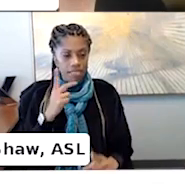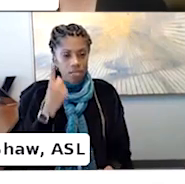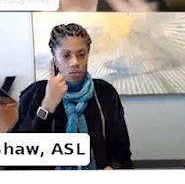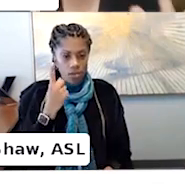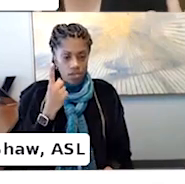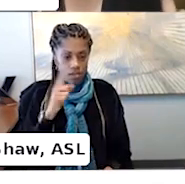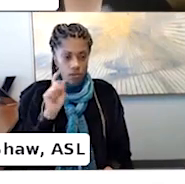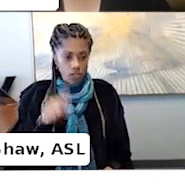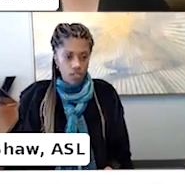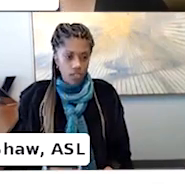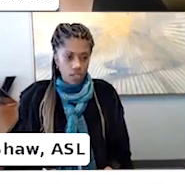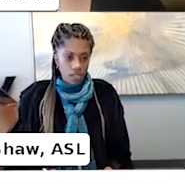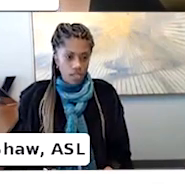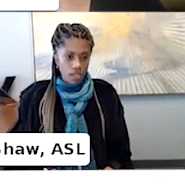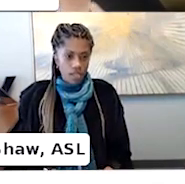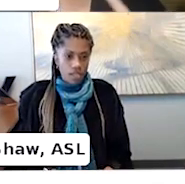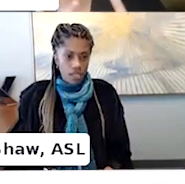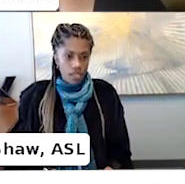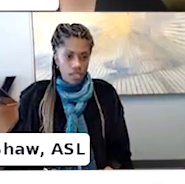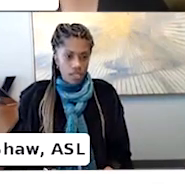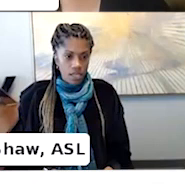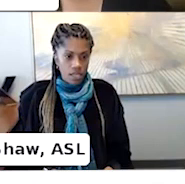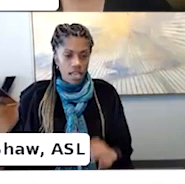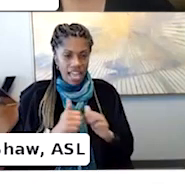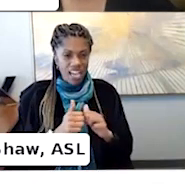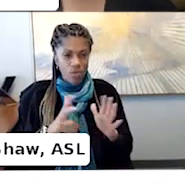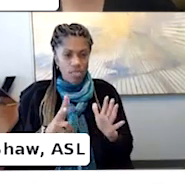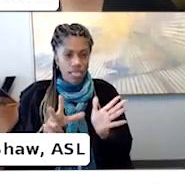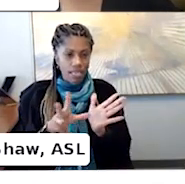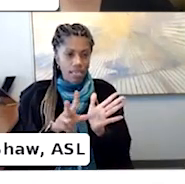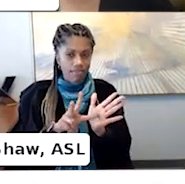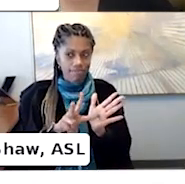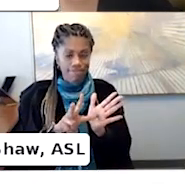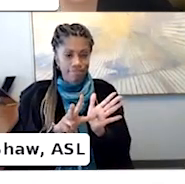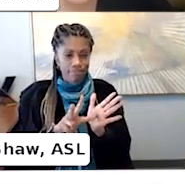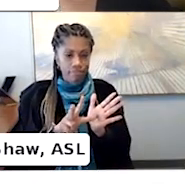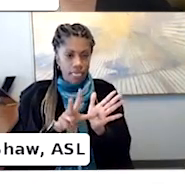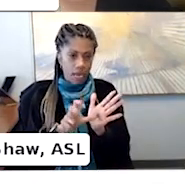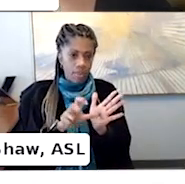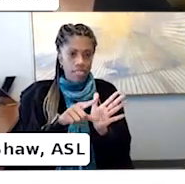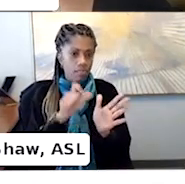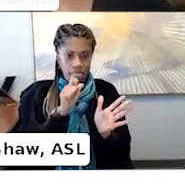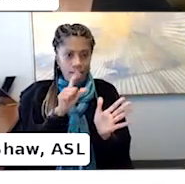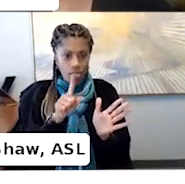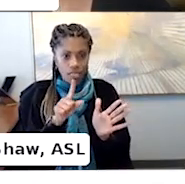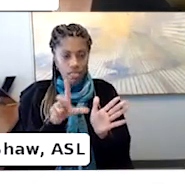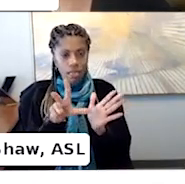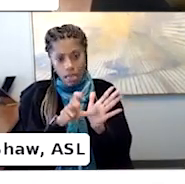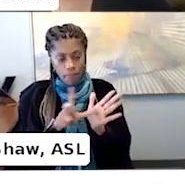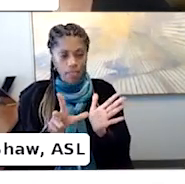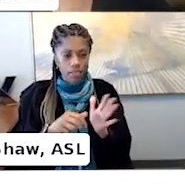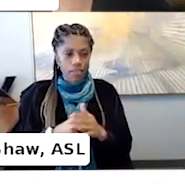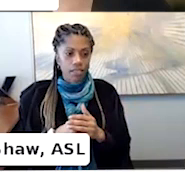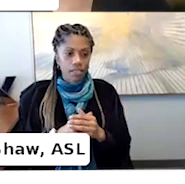Adina: how can we replicate this without feeling like we're, quote, copying too much? And what I have to say to that, and